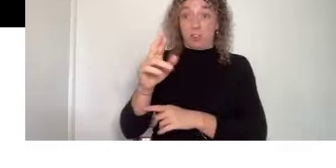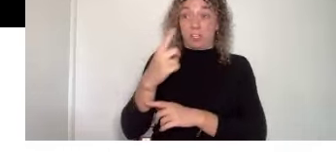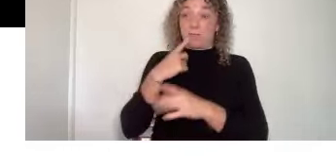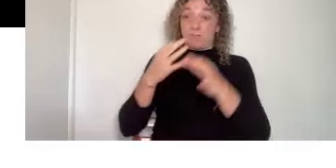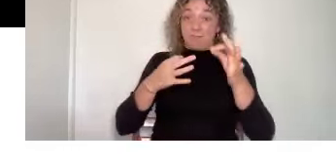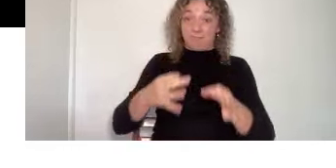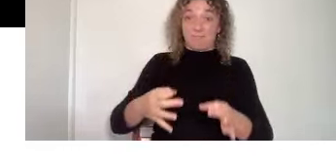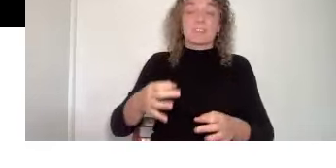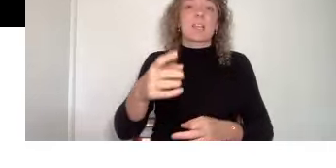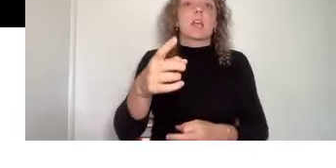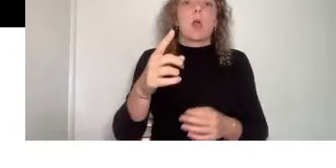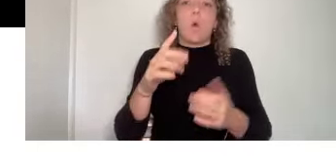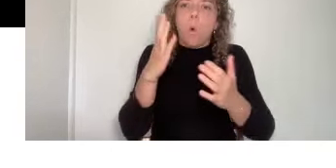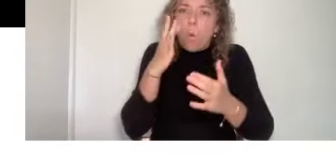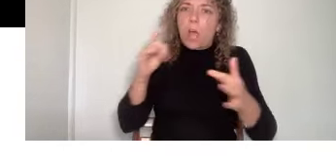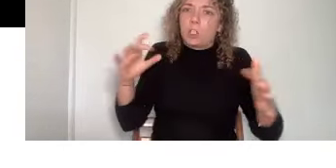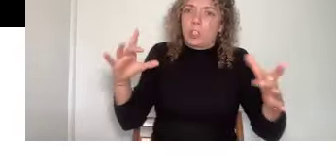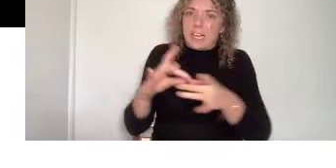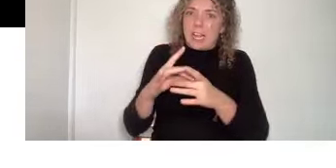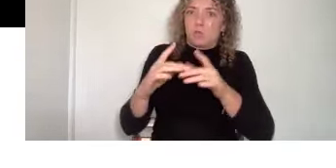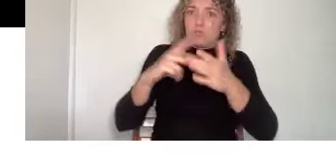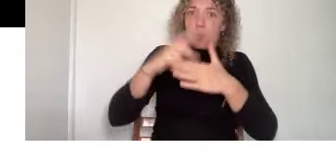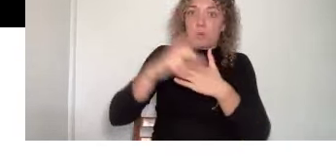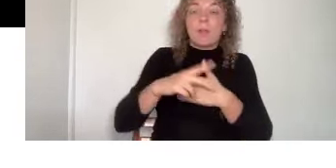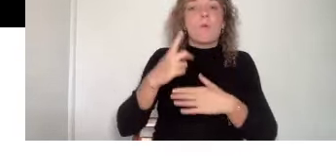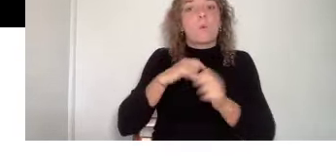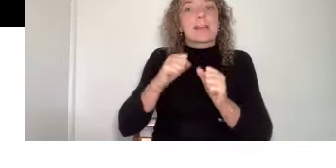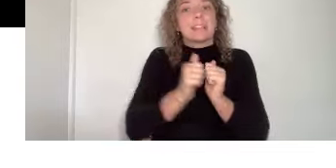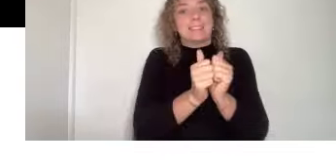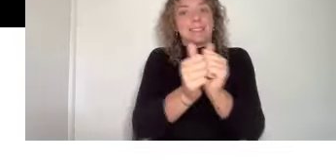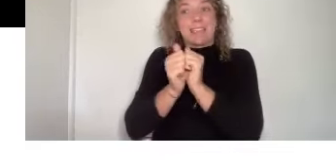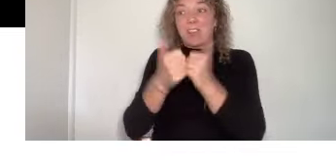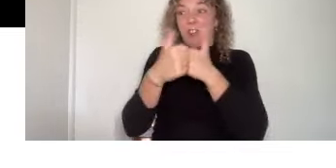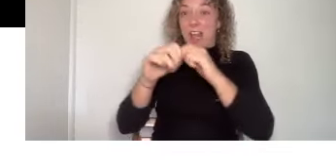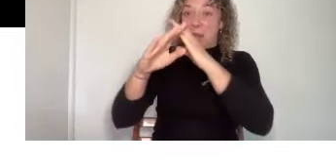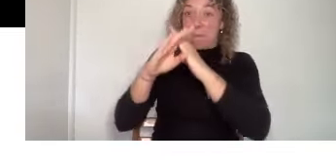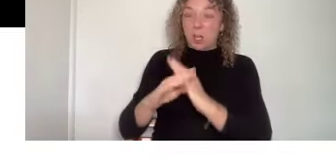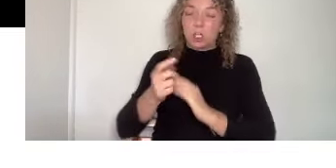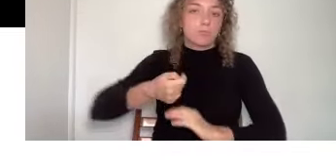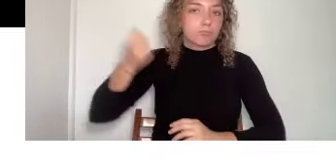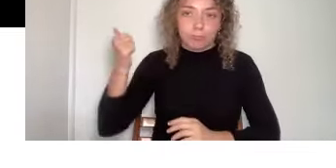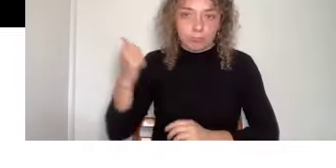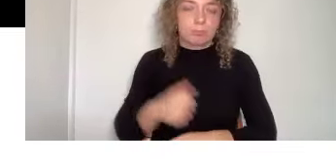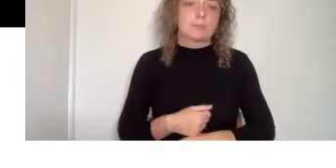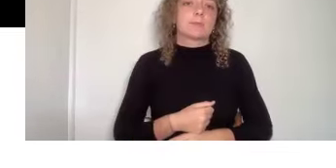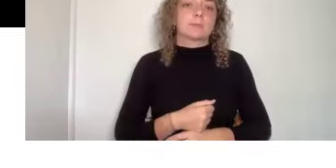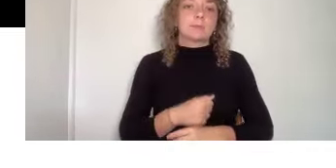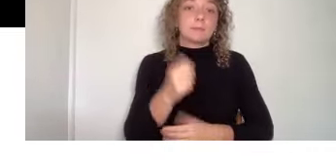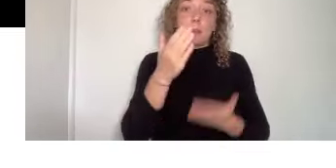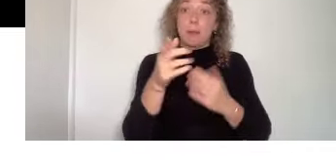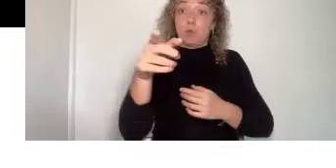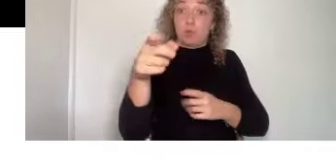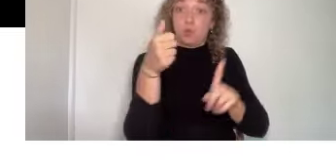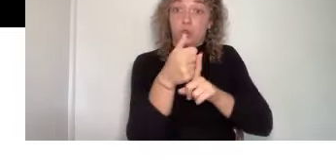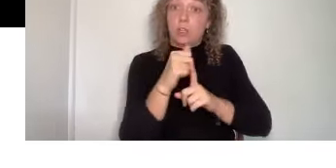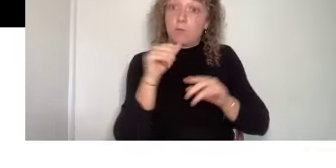to be connected to a program, we can remove these barriers together. You may not be the person doing an intake, but you can actually